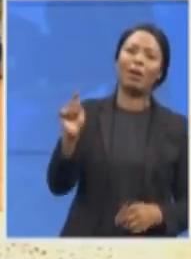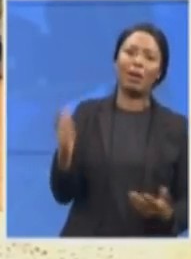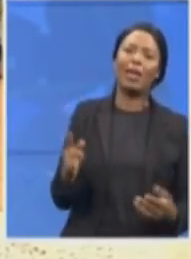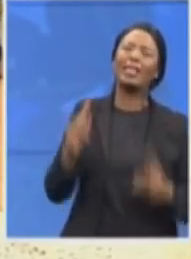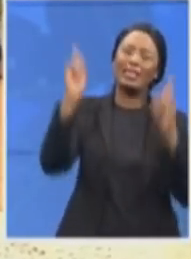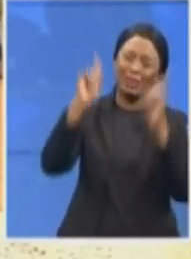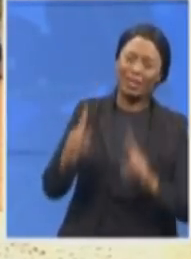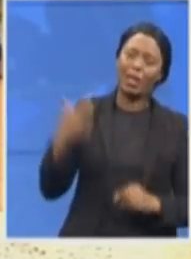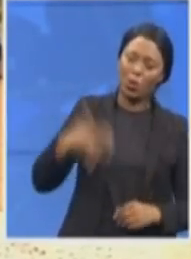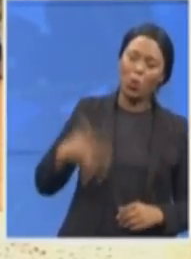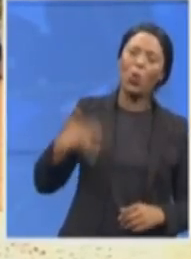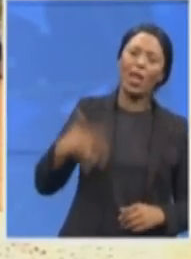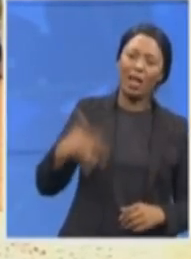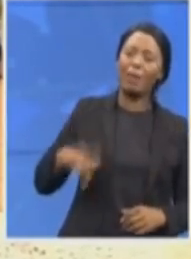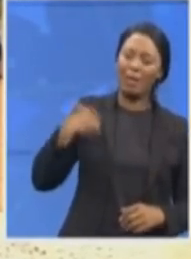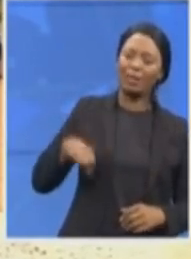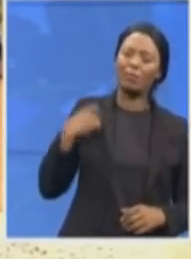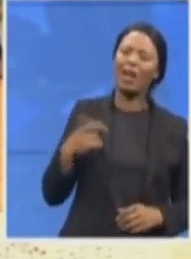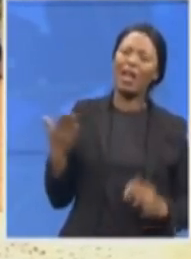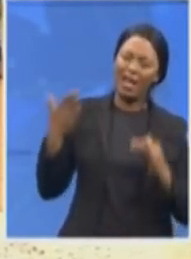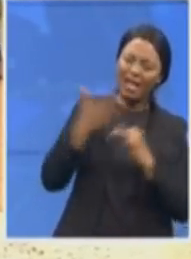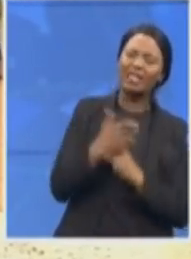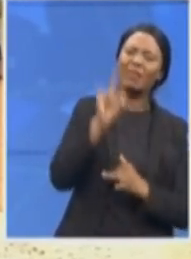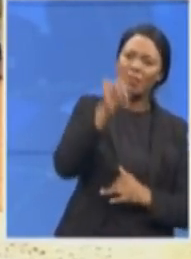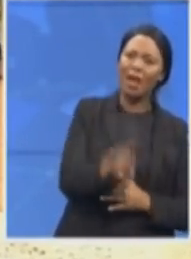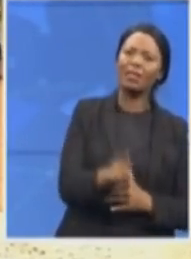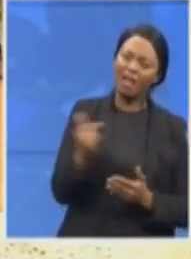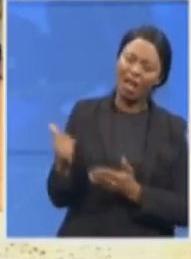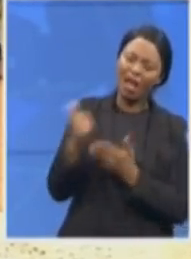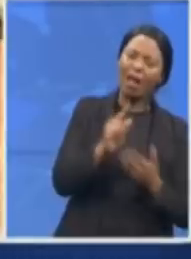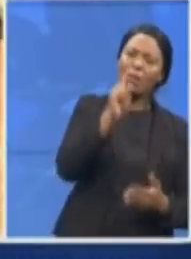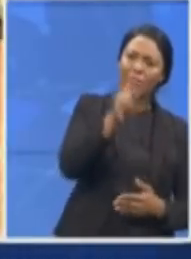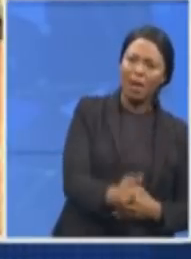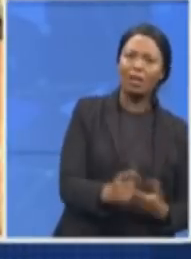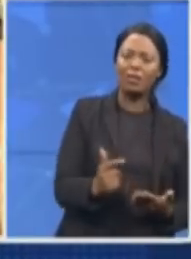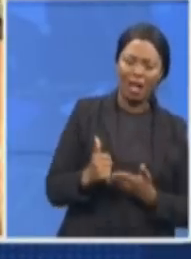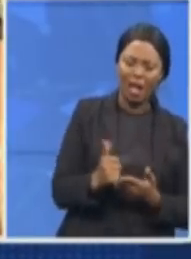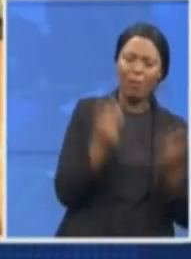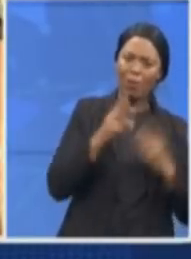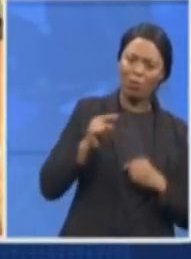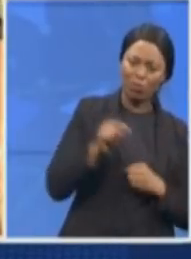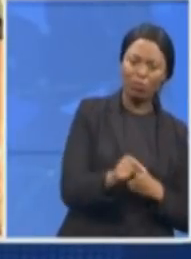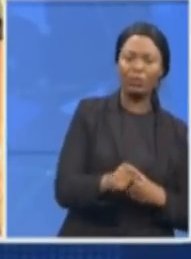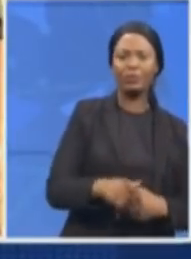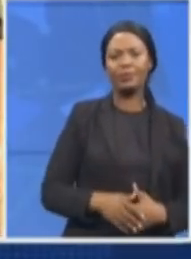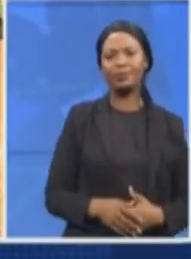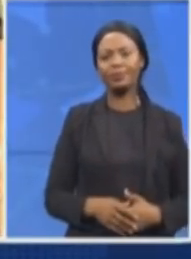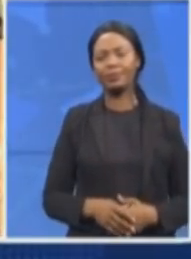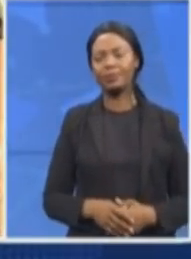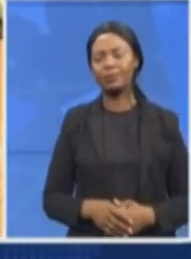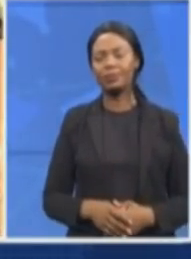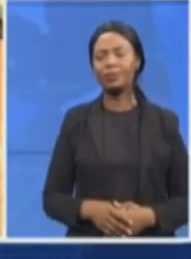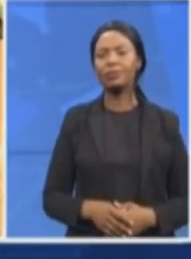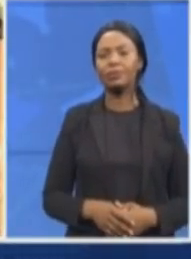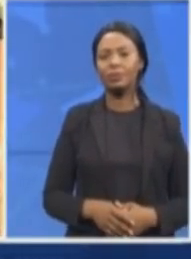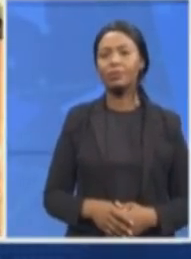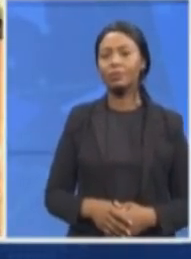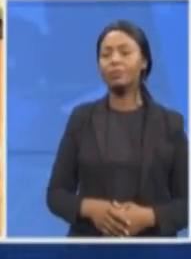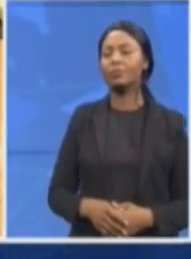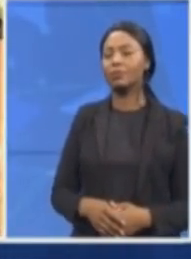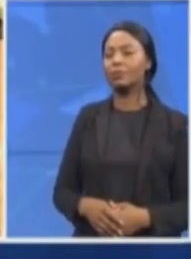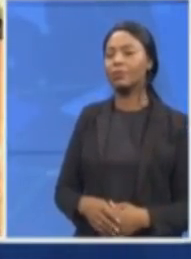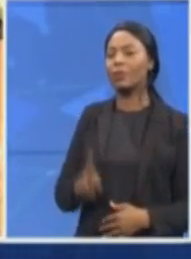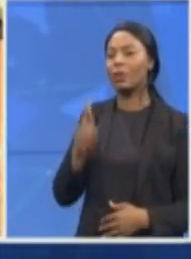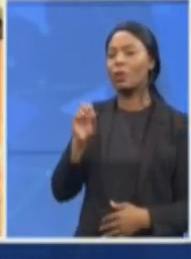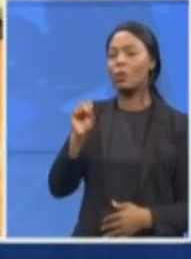and be the guiding light for the people here. Blaine. Nozintombi Miya, on scene for us. Appreciate your reporting. Thank you very much